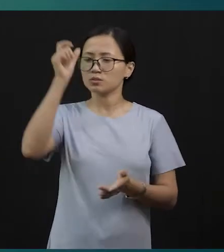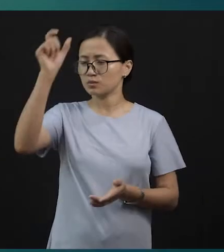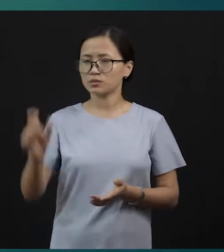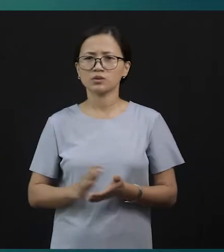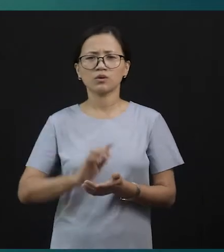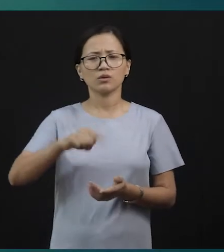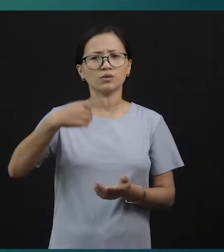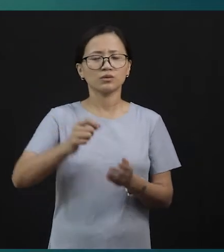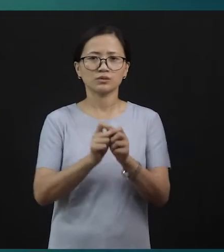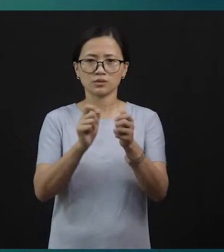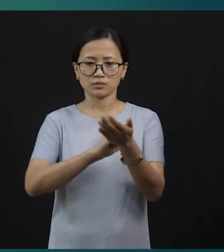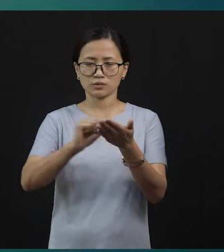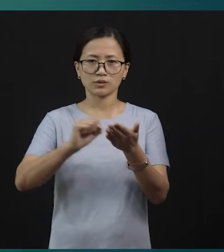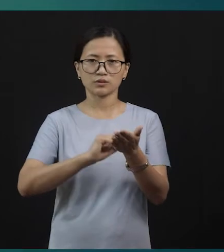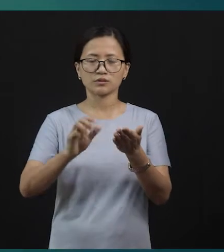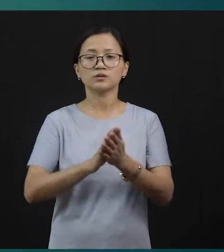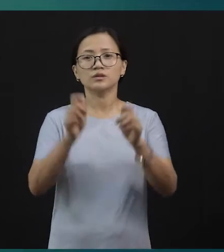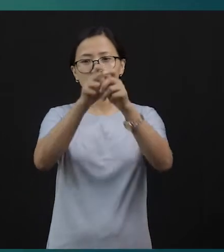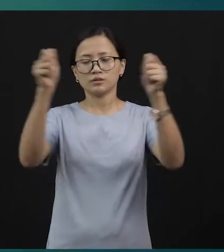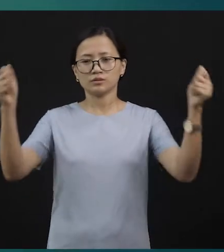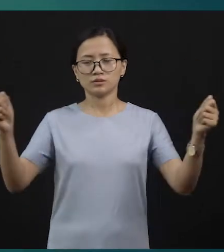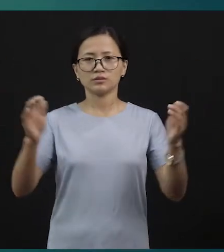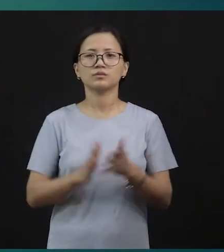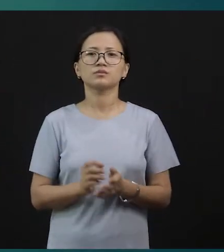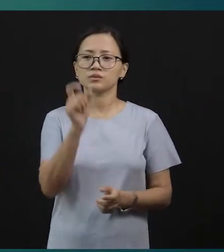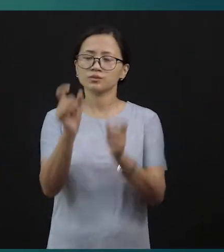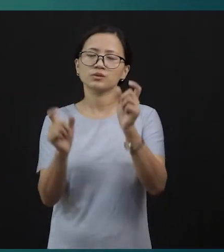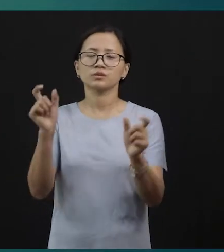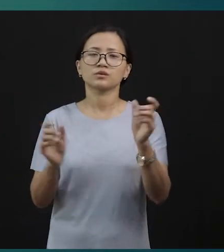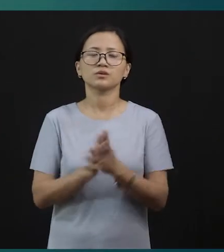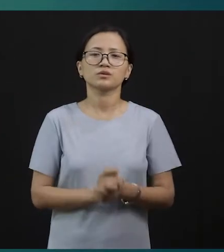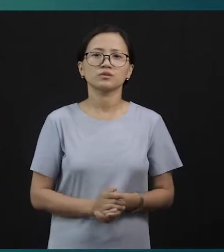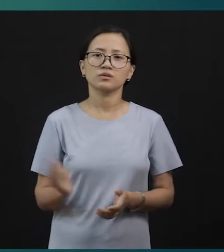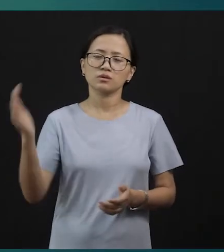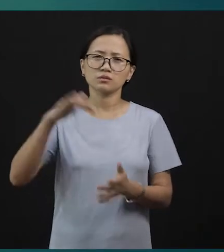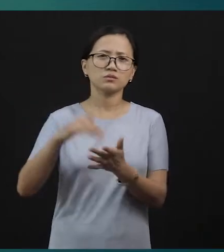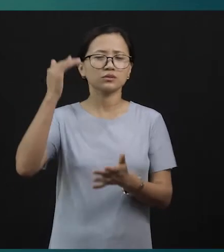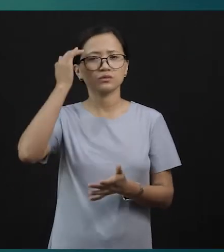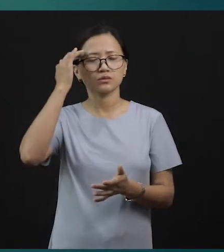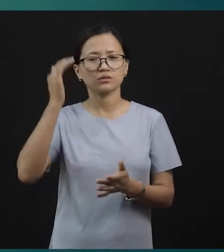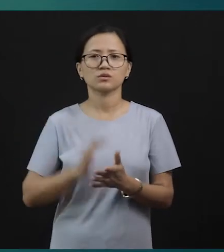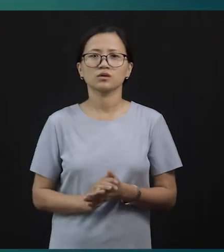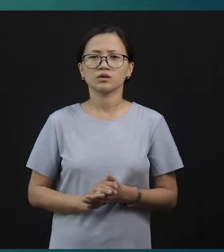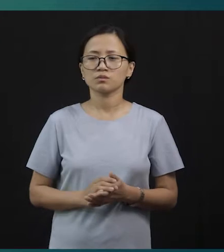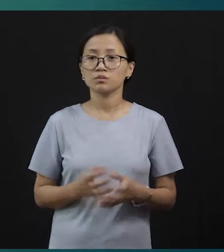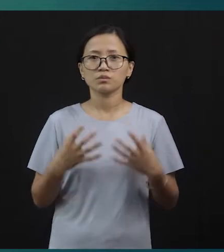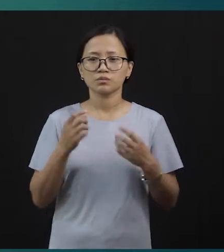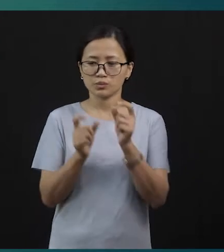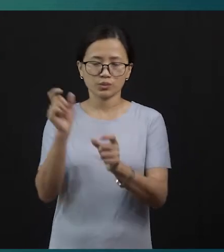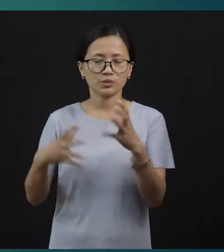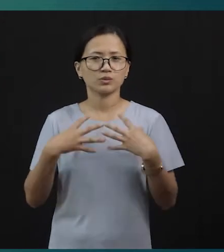the newspaper, and then the people will come to know of how actually that accident happened, because people are curious to know